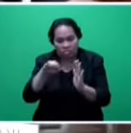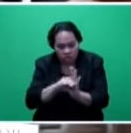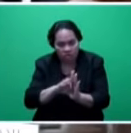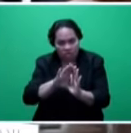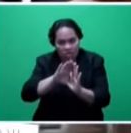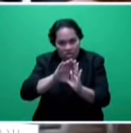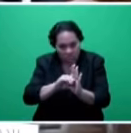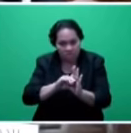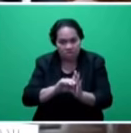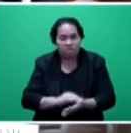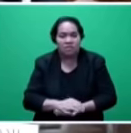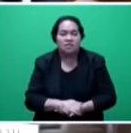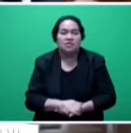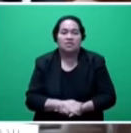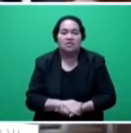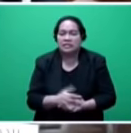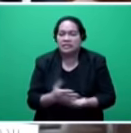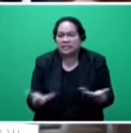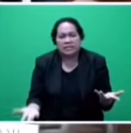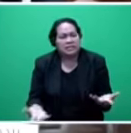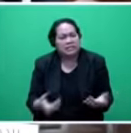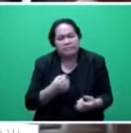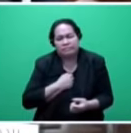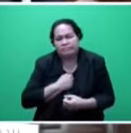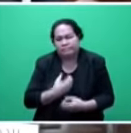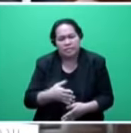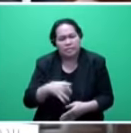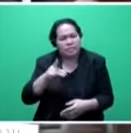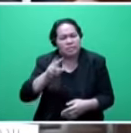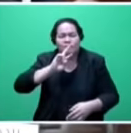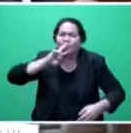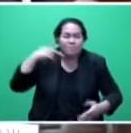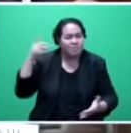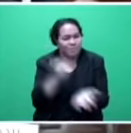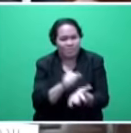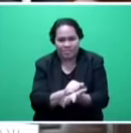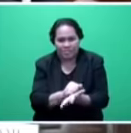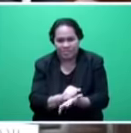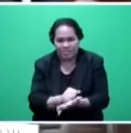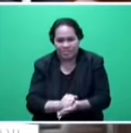Mr. Speaker, sir, this is debauchery of the highest order.